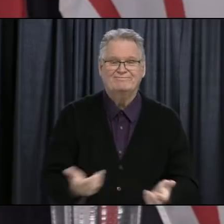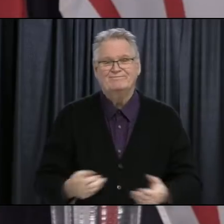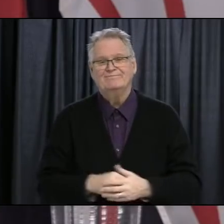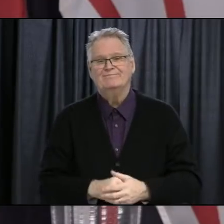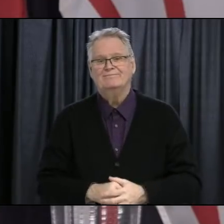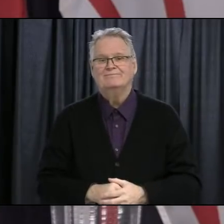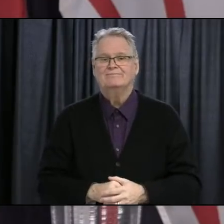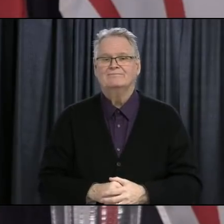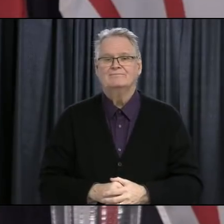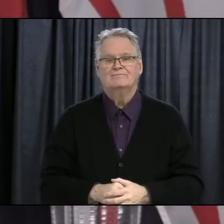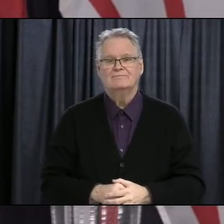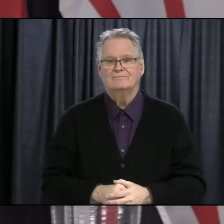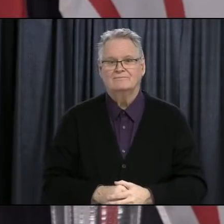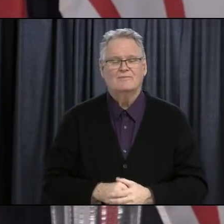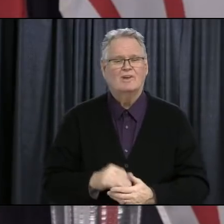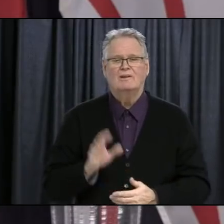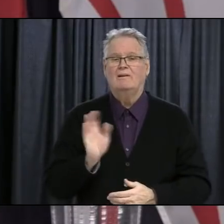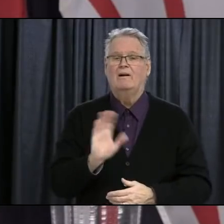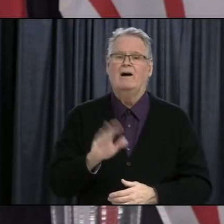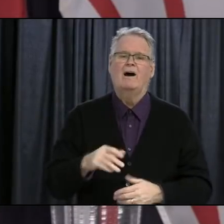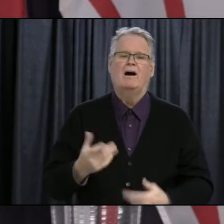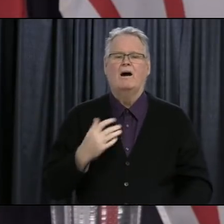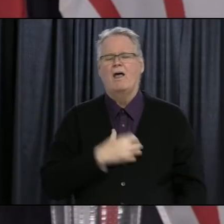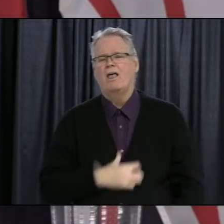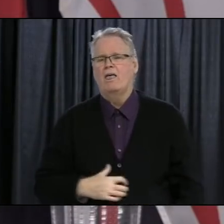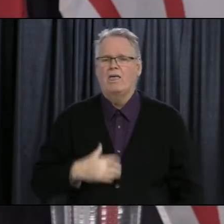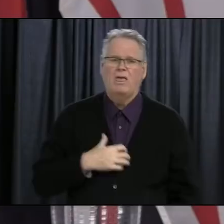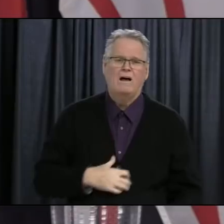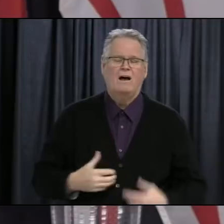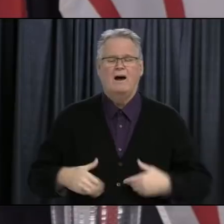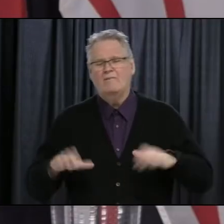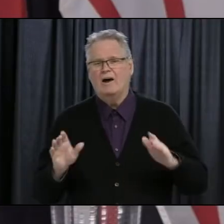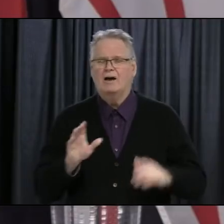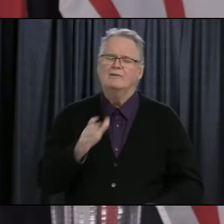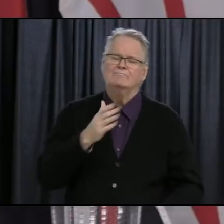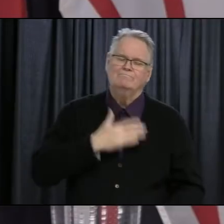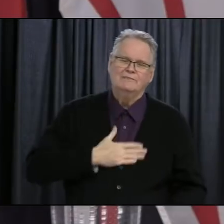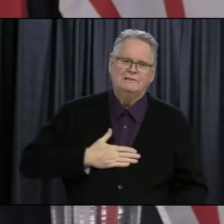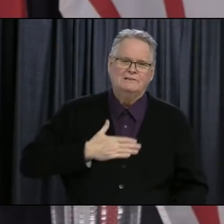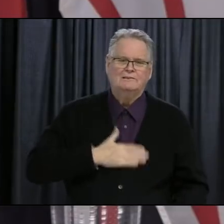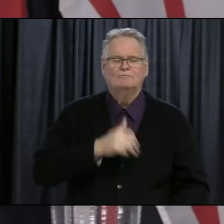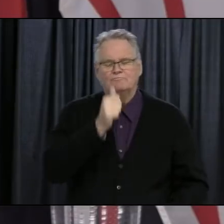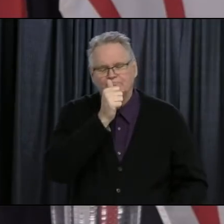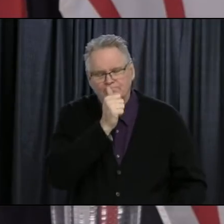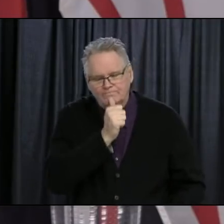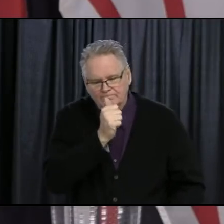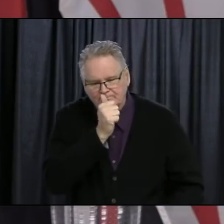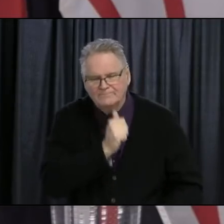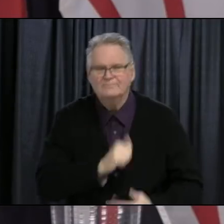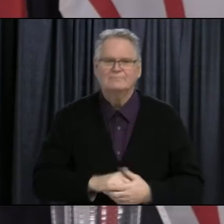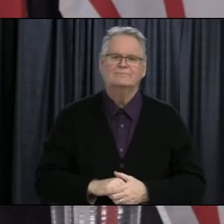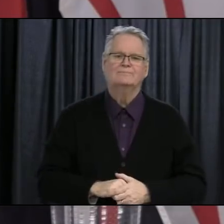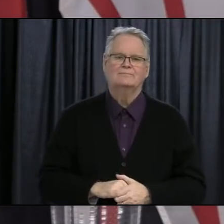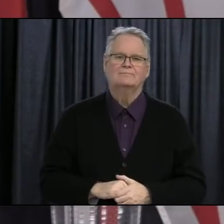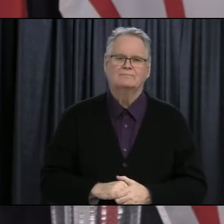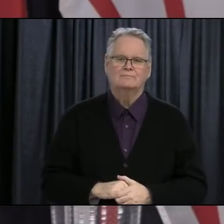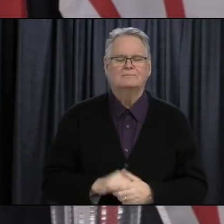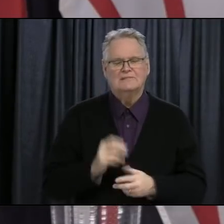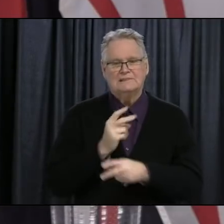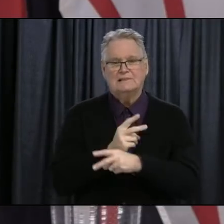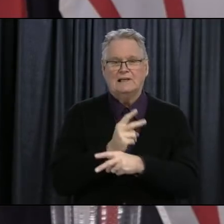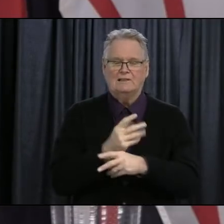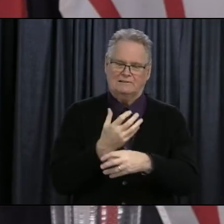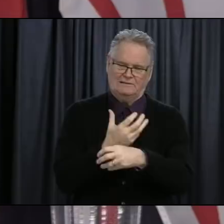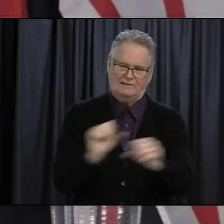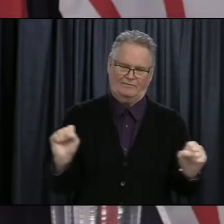especially not on the Avalon. Be vigilant, Newfoundland and Labrador. And please, be safe. There was more good